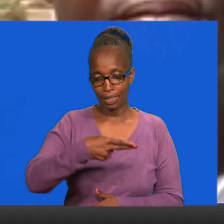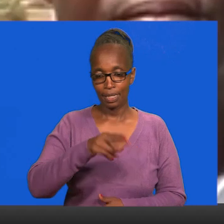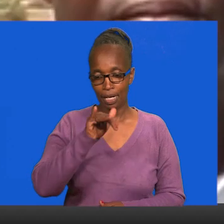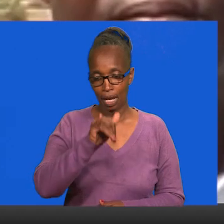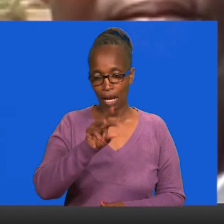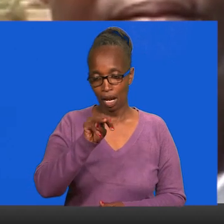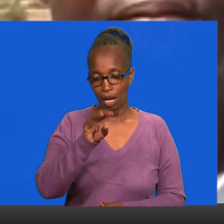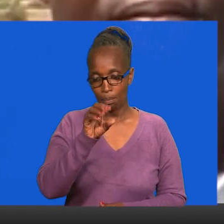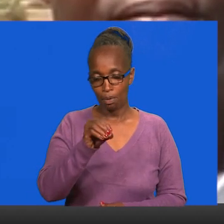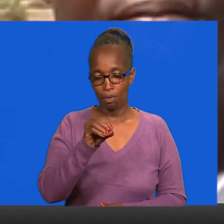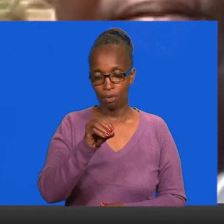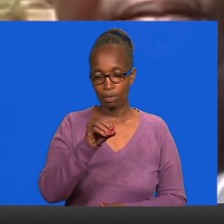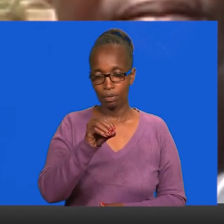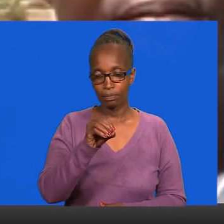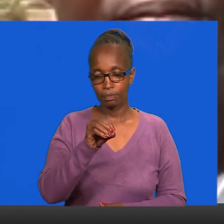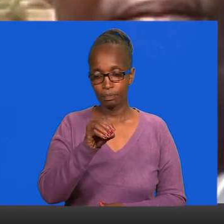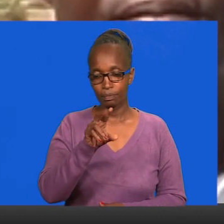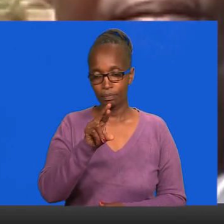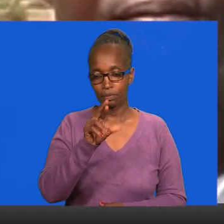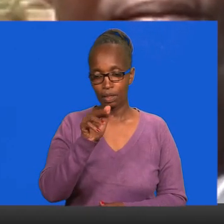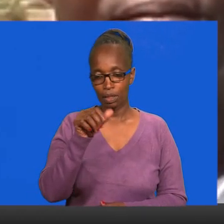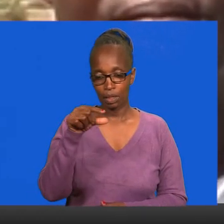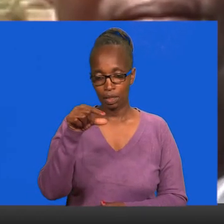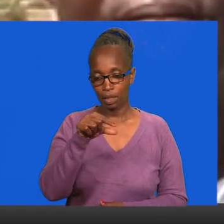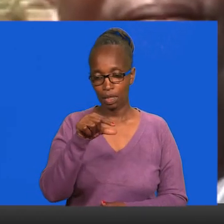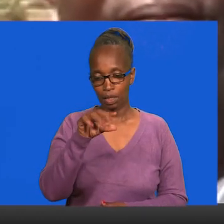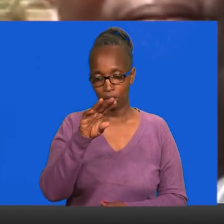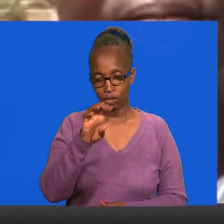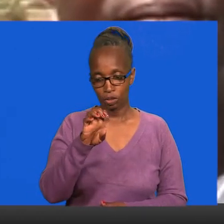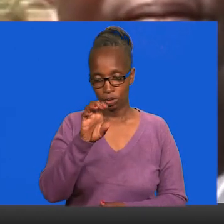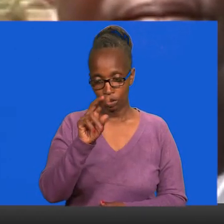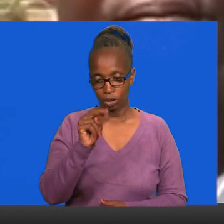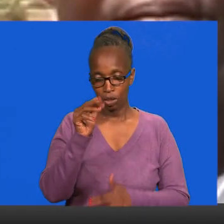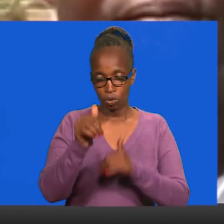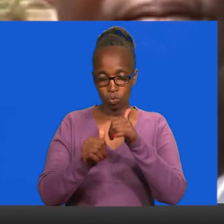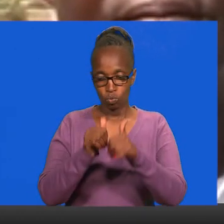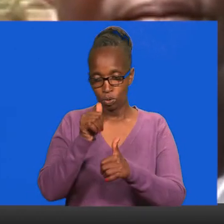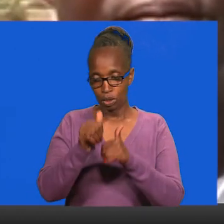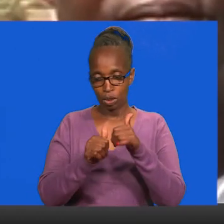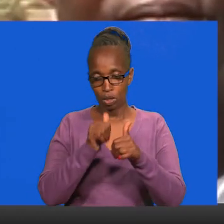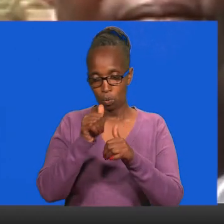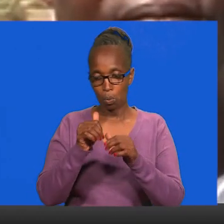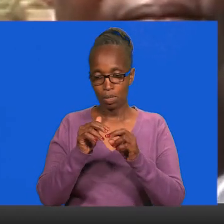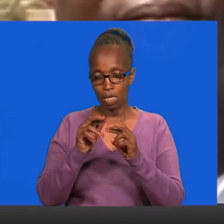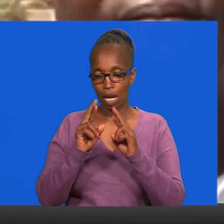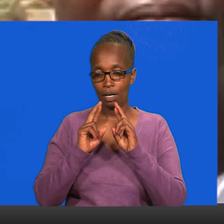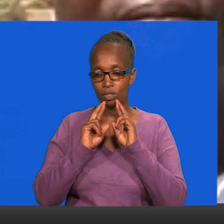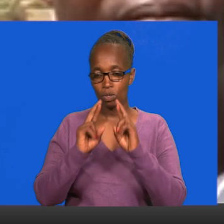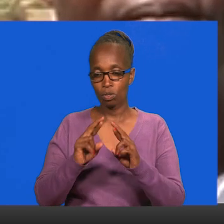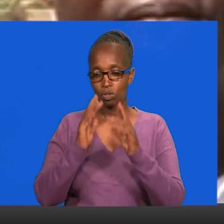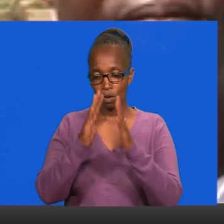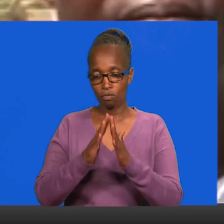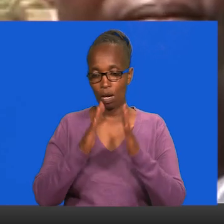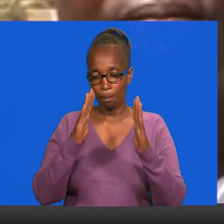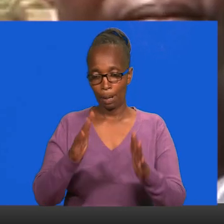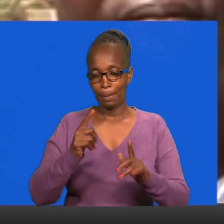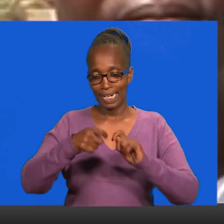hemorrhage after delivery, which was because of a big